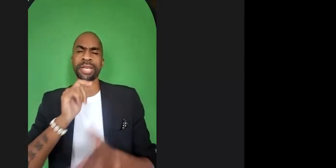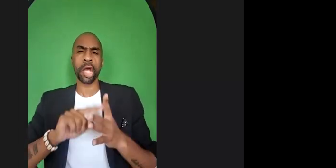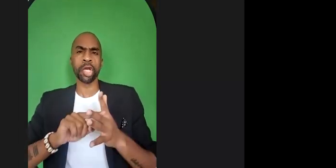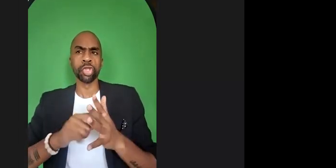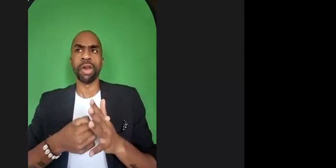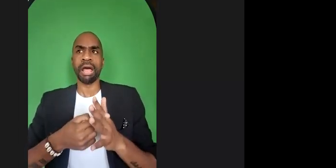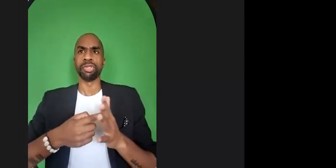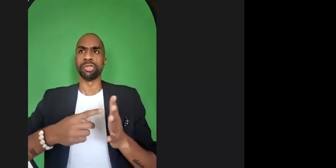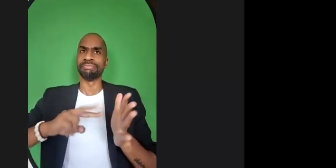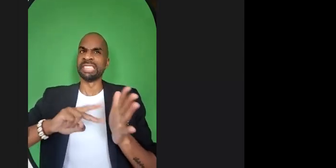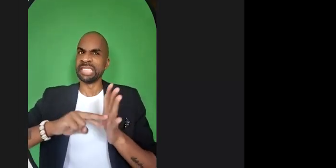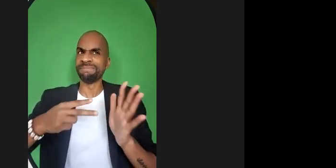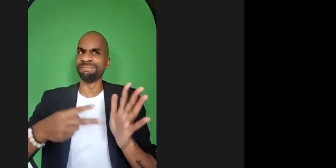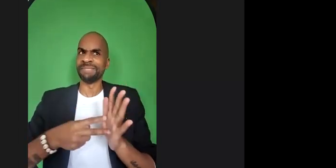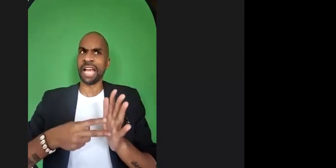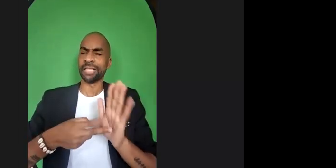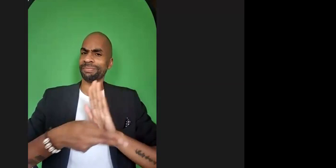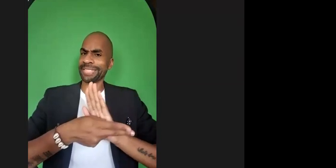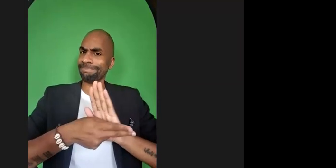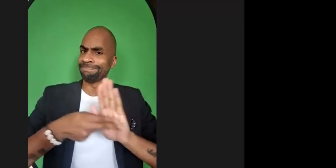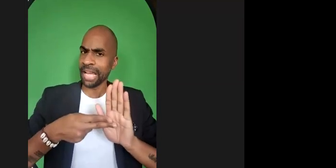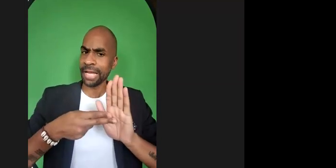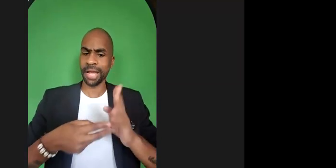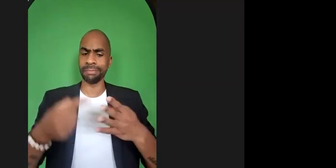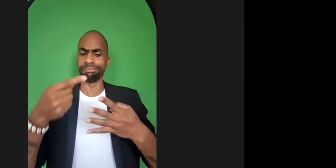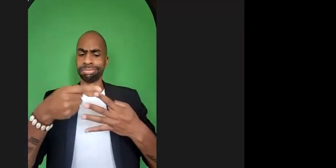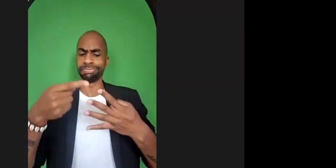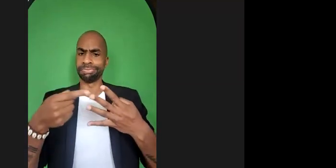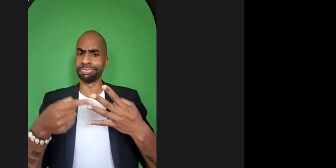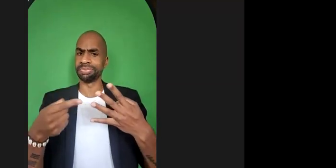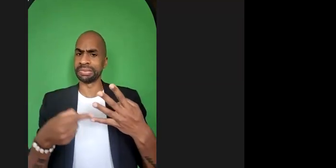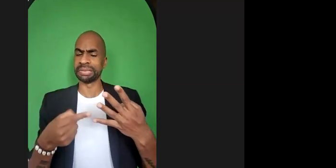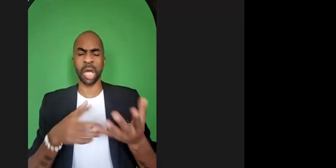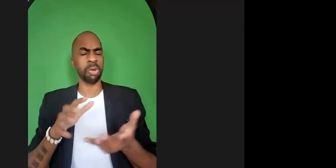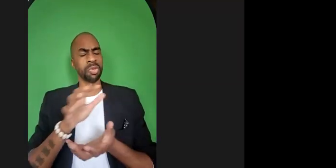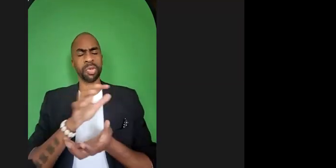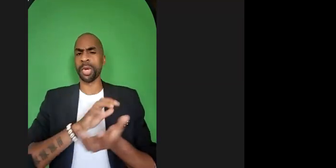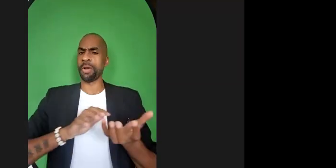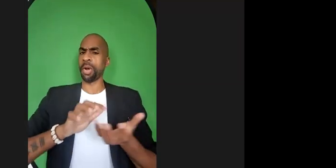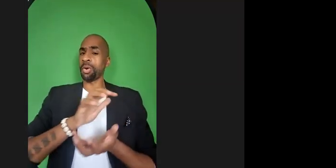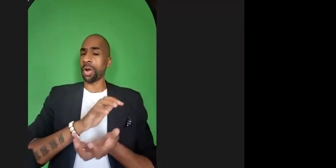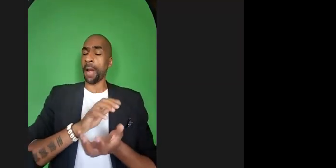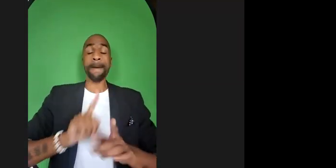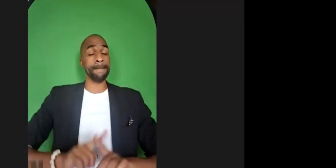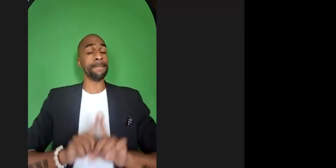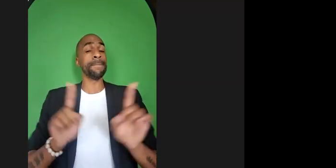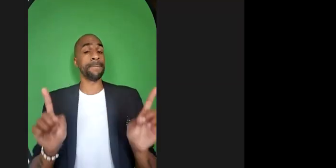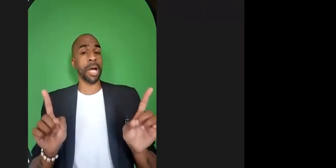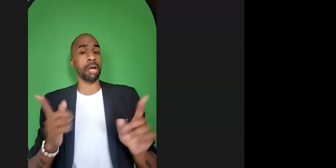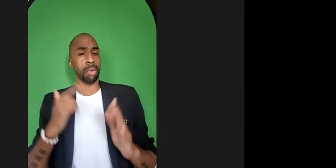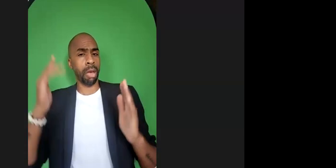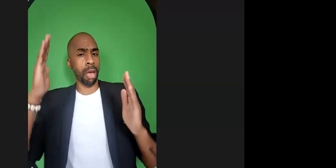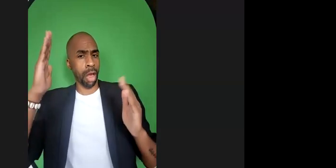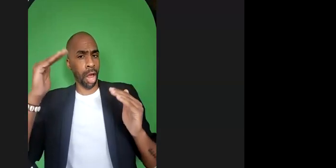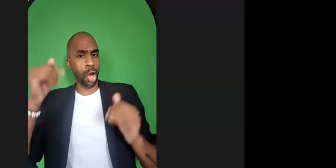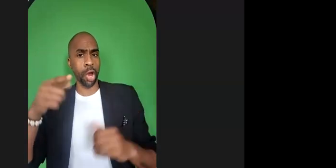define the diagnostic criteria because it's just so complicated. However, hopefully we can get this